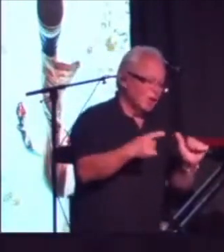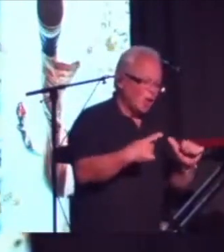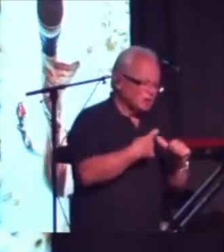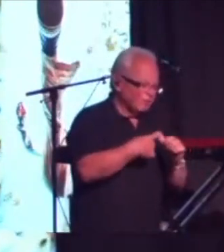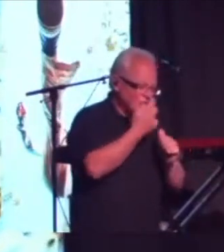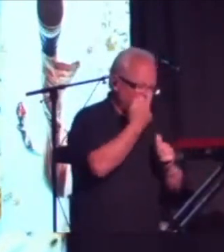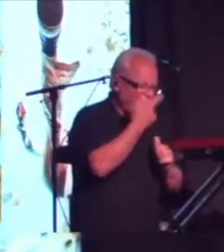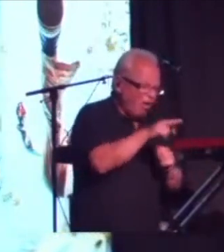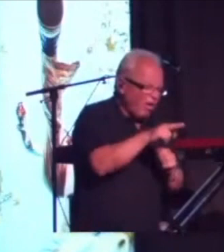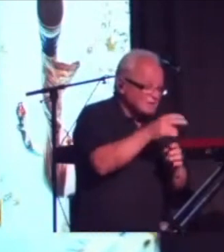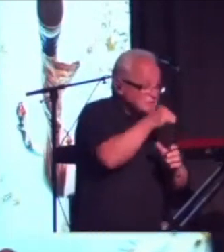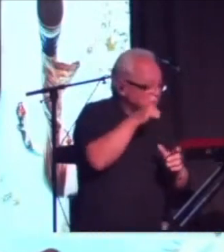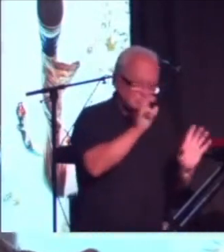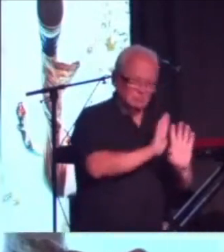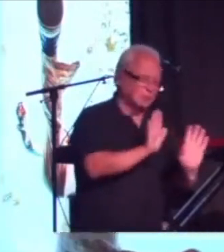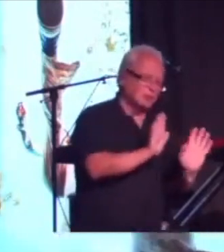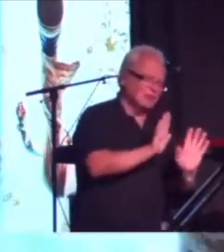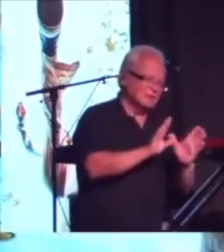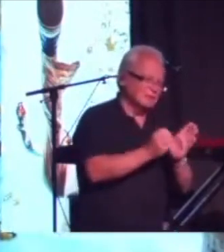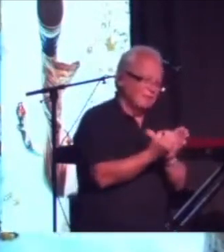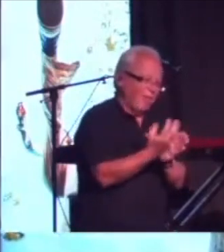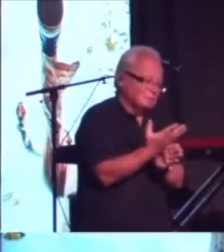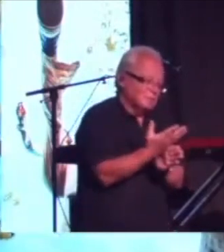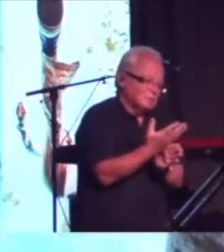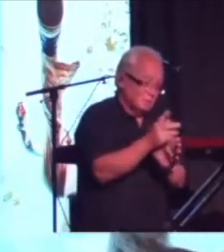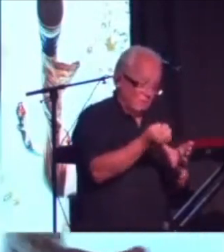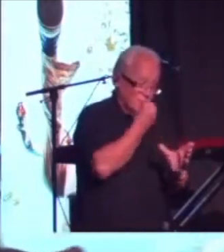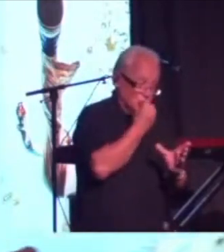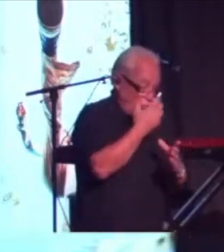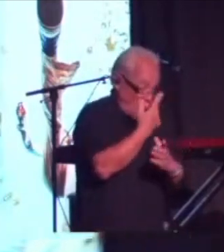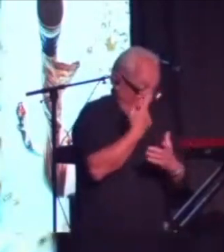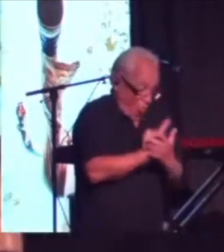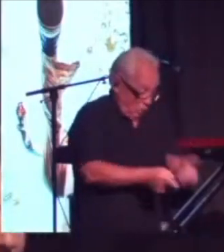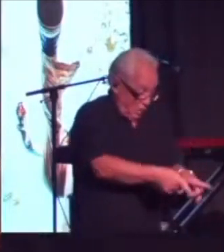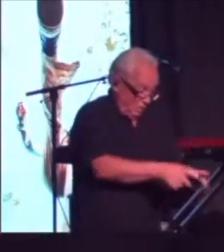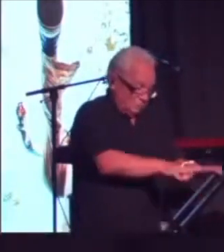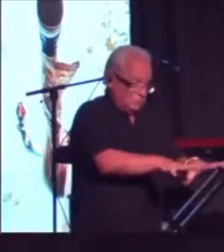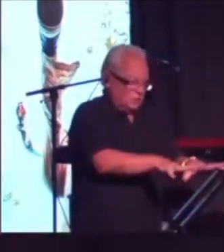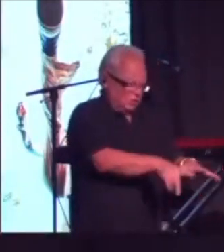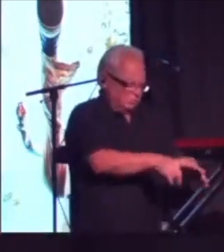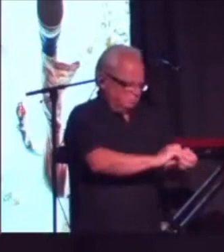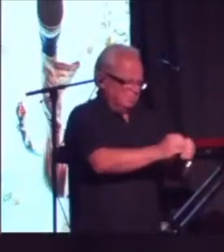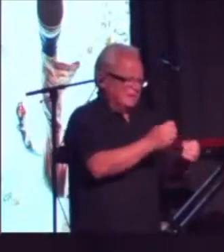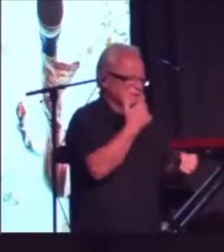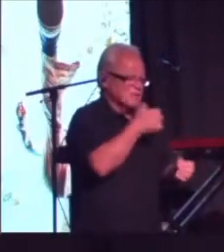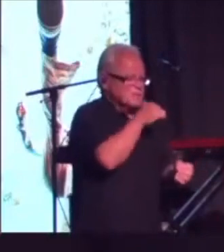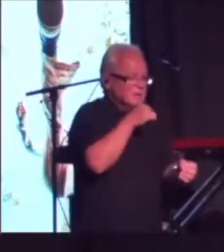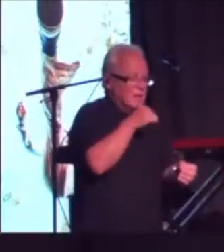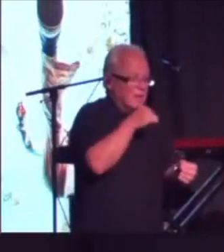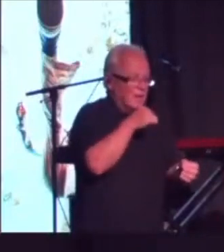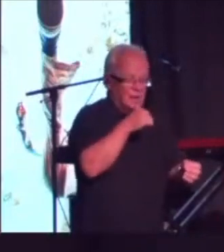No artificial sweeteners. There's no way to sweeten food. Food wasn't created sweet or made sweet, it was